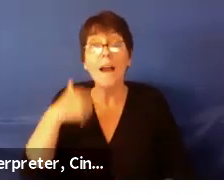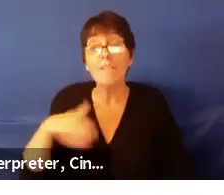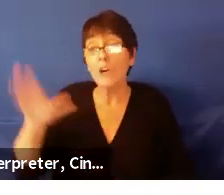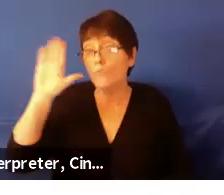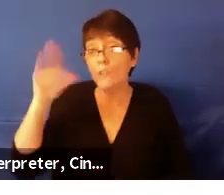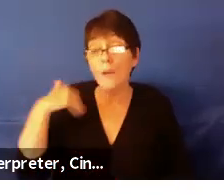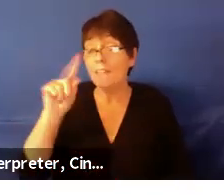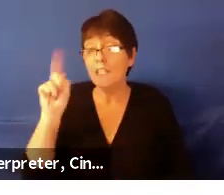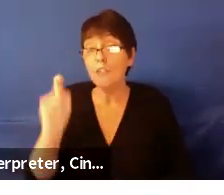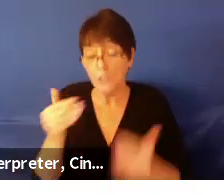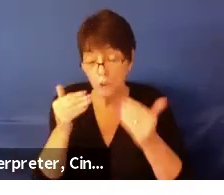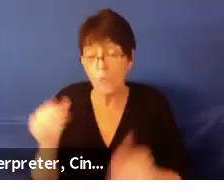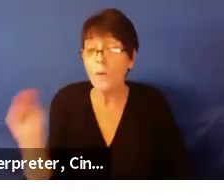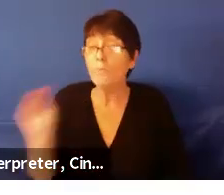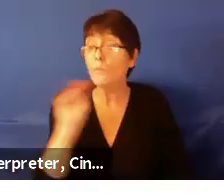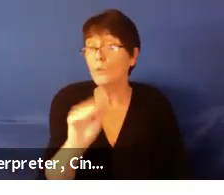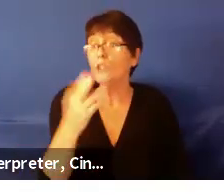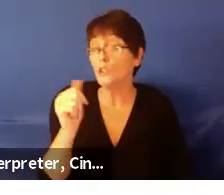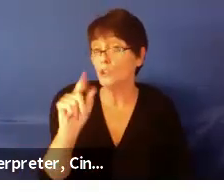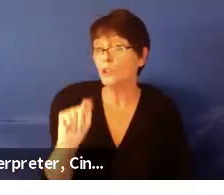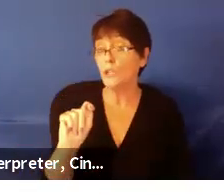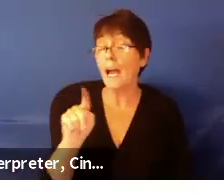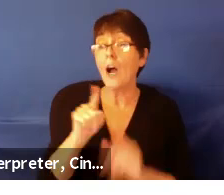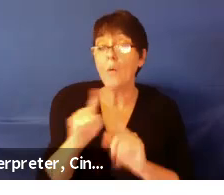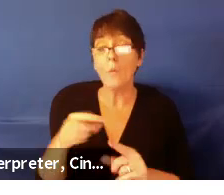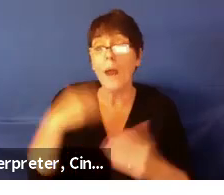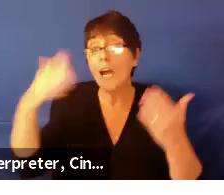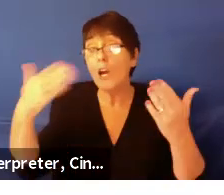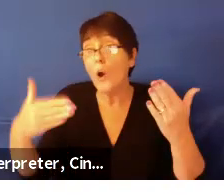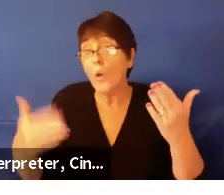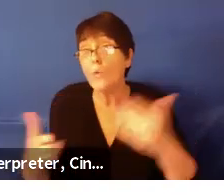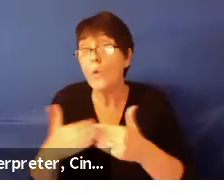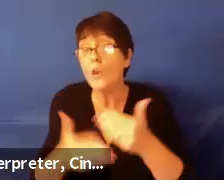a question, go ahead and put it in the chat room while I kind of roll through the rest of this.